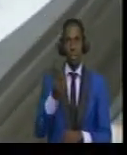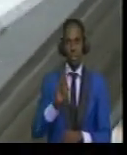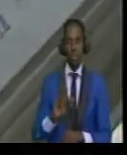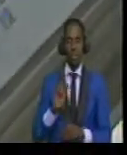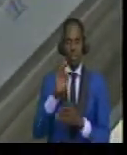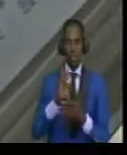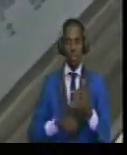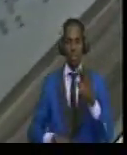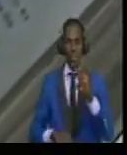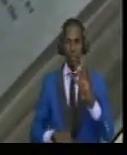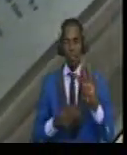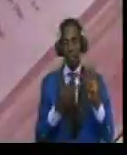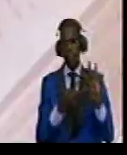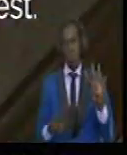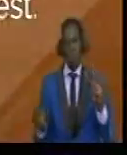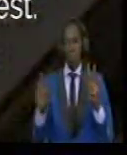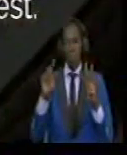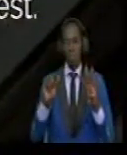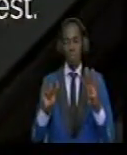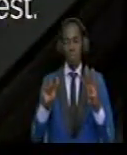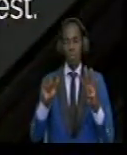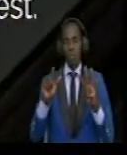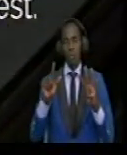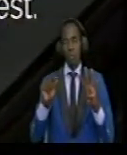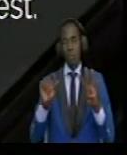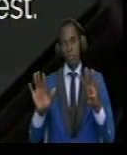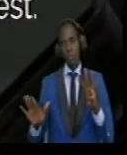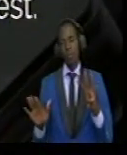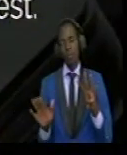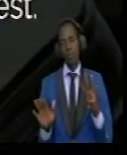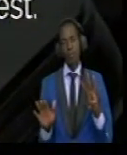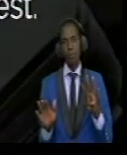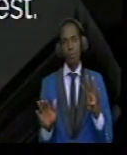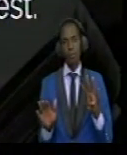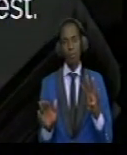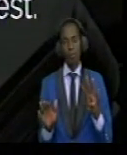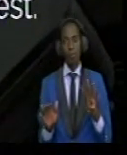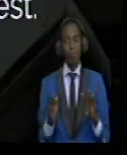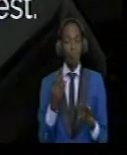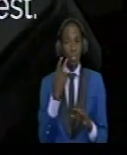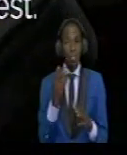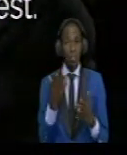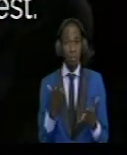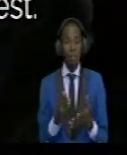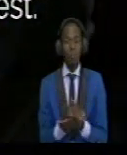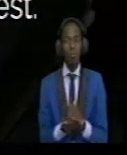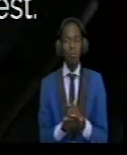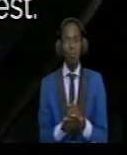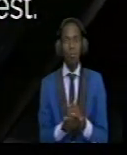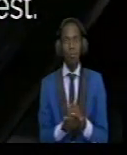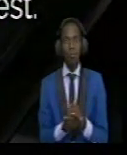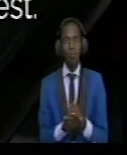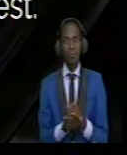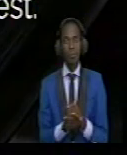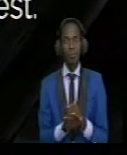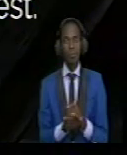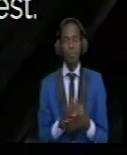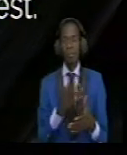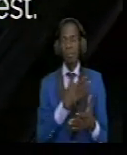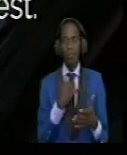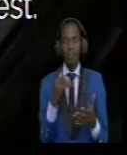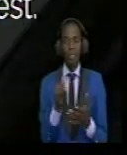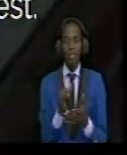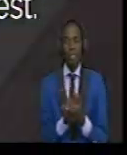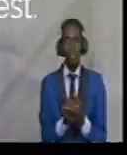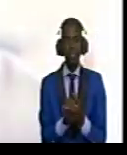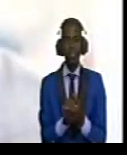John chapter 4, it says in verse 35, say not ye, there are yet 4 months, and then comes harvest.